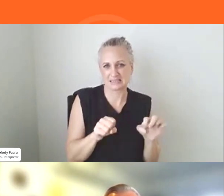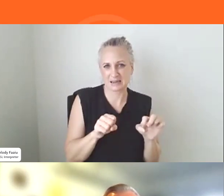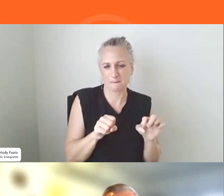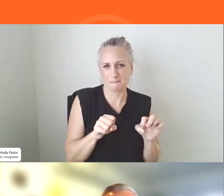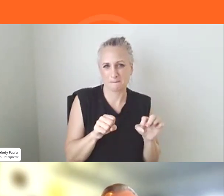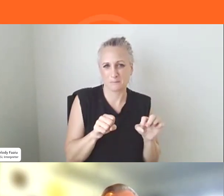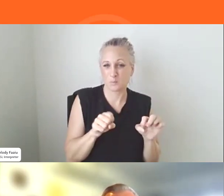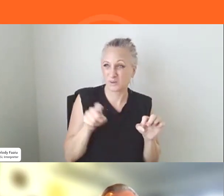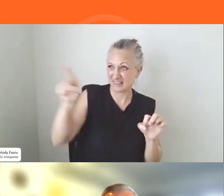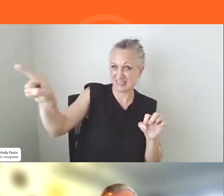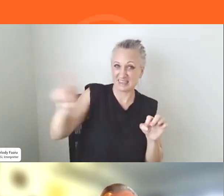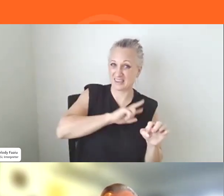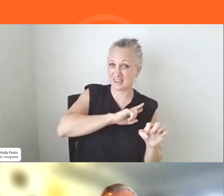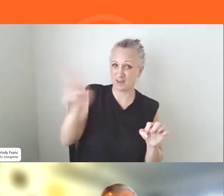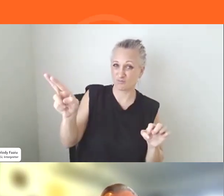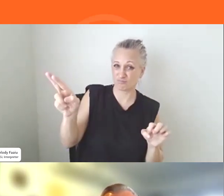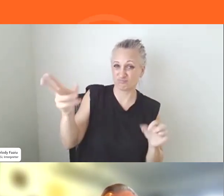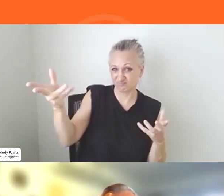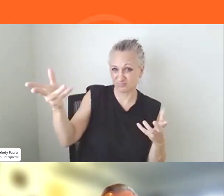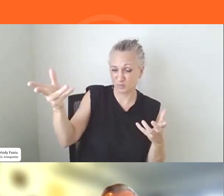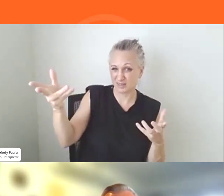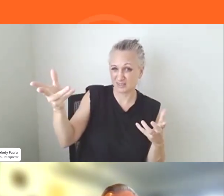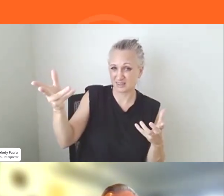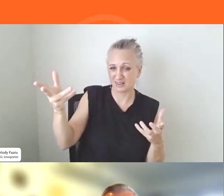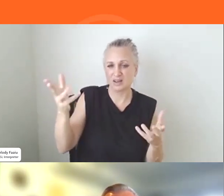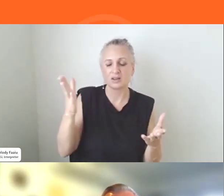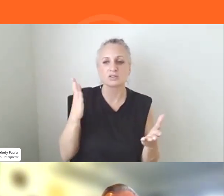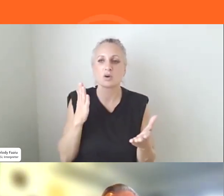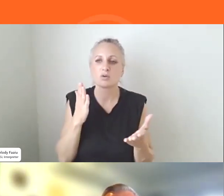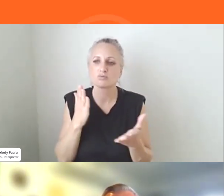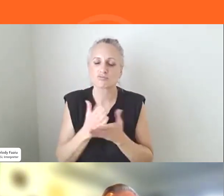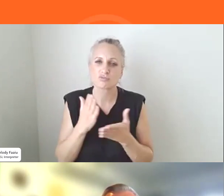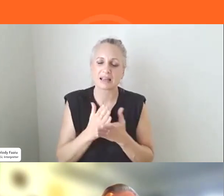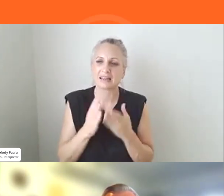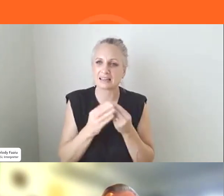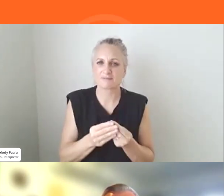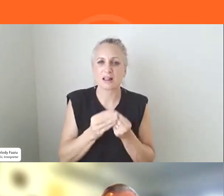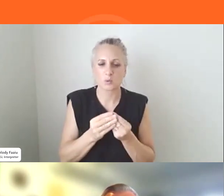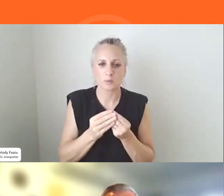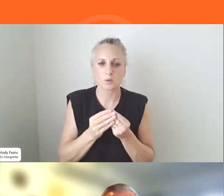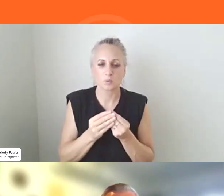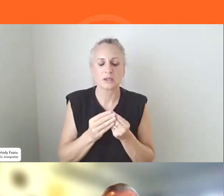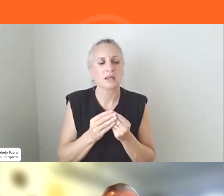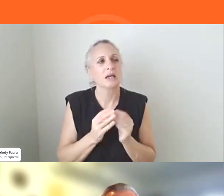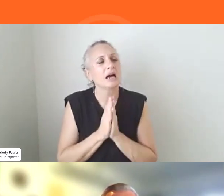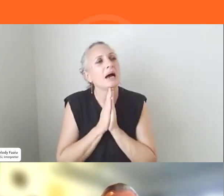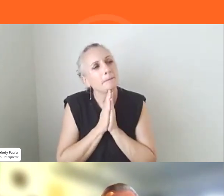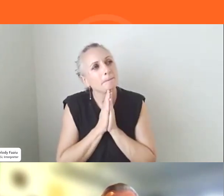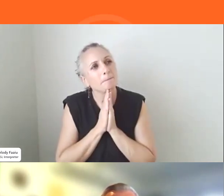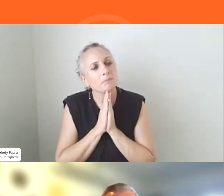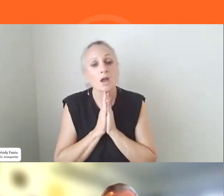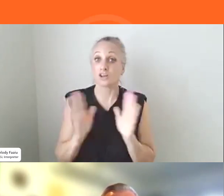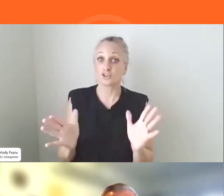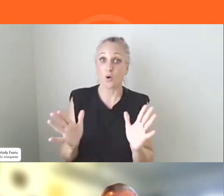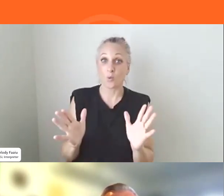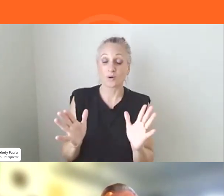place. So it's really valuable to have included. So yeah, I